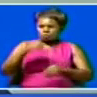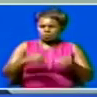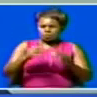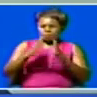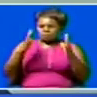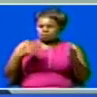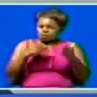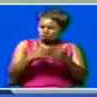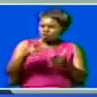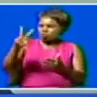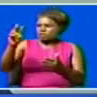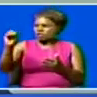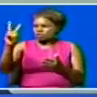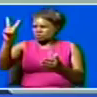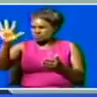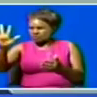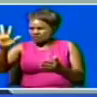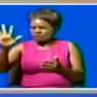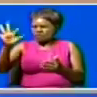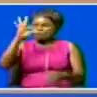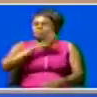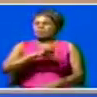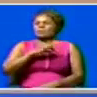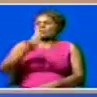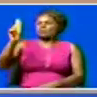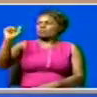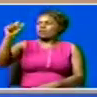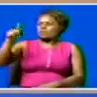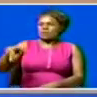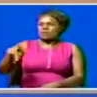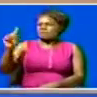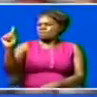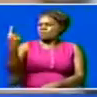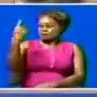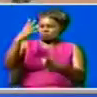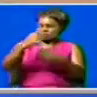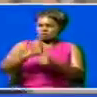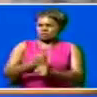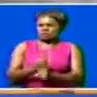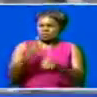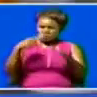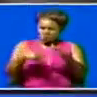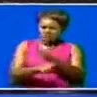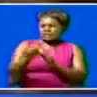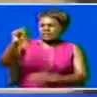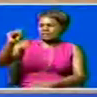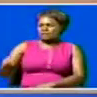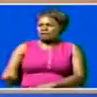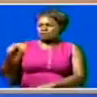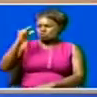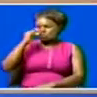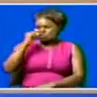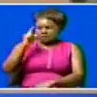to 20-25% of the profits. UAP was among the first companies to venture into South Sudan